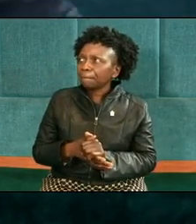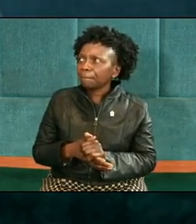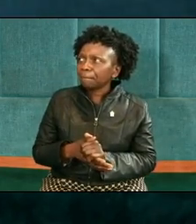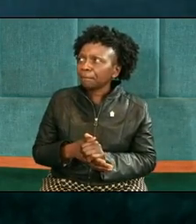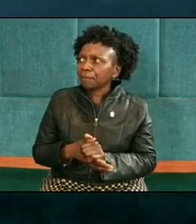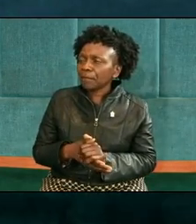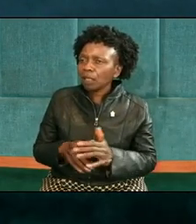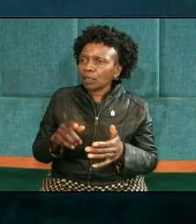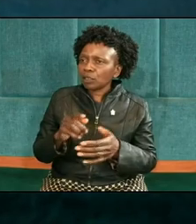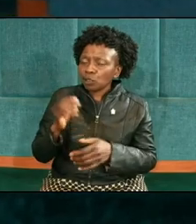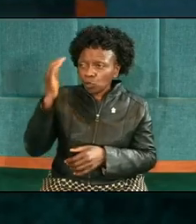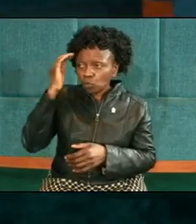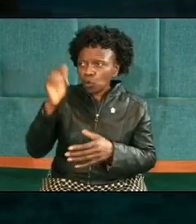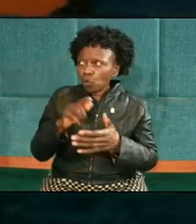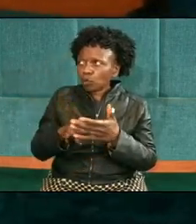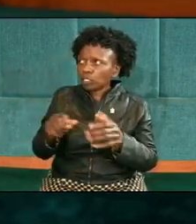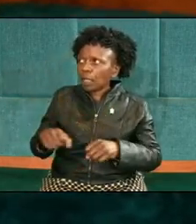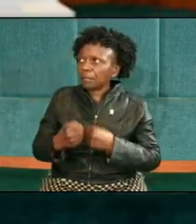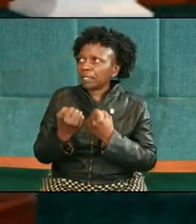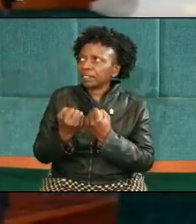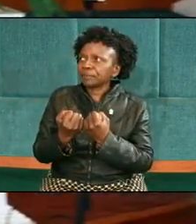happened.